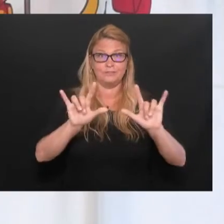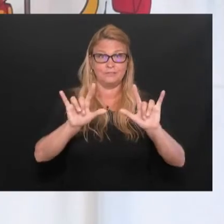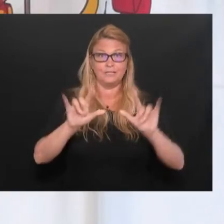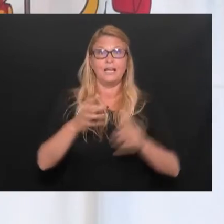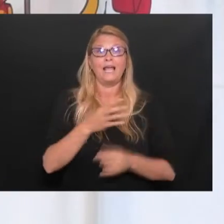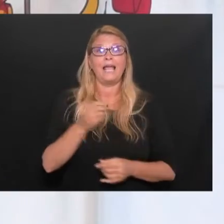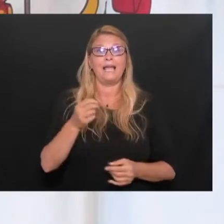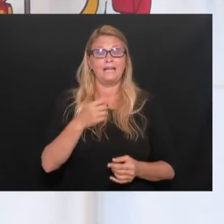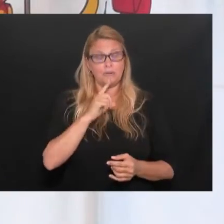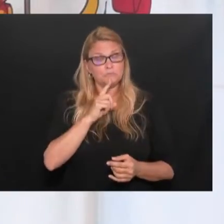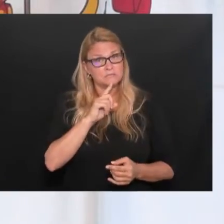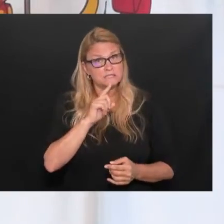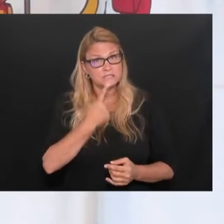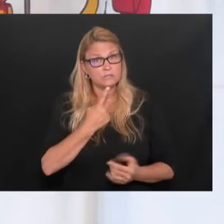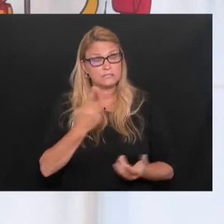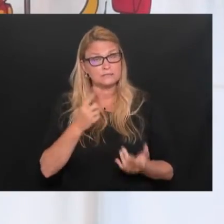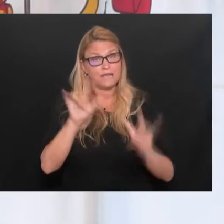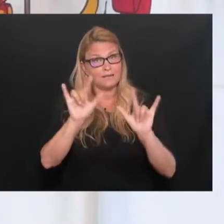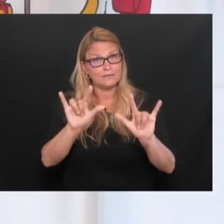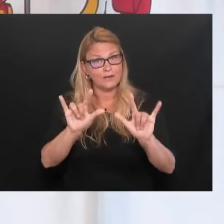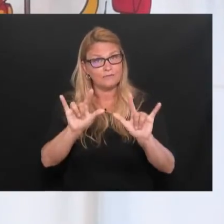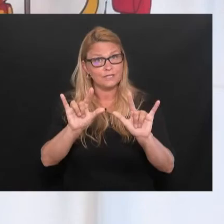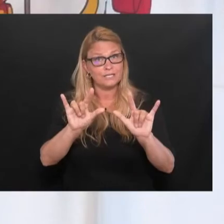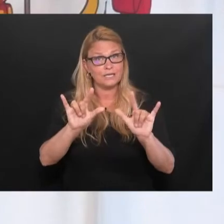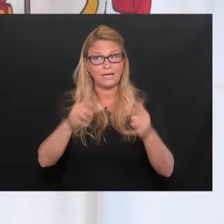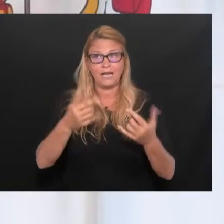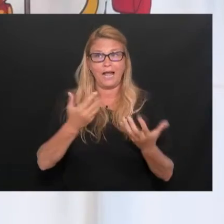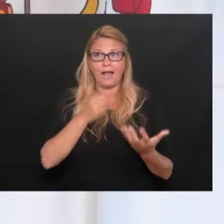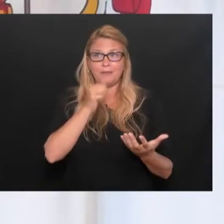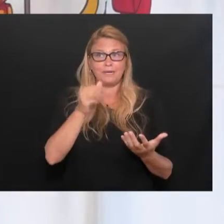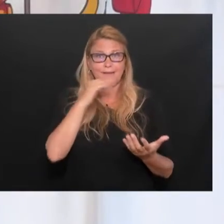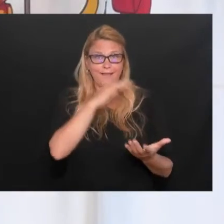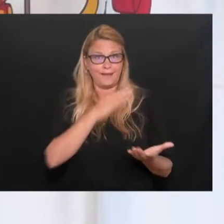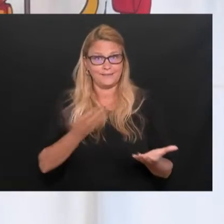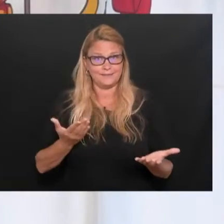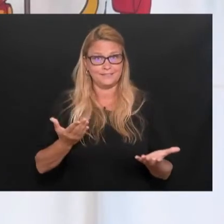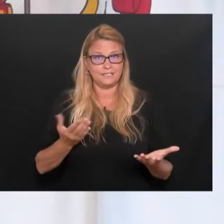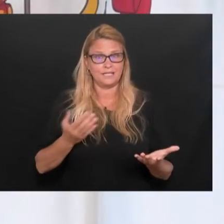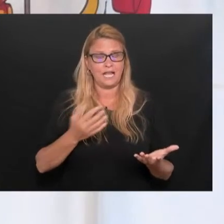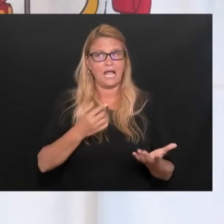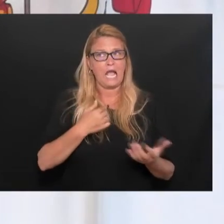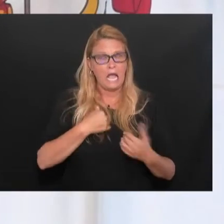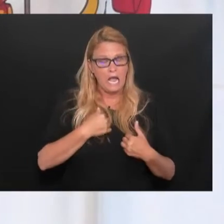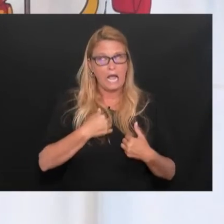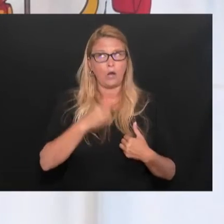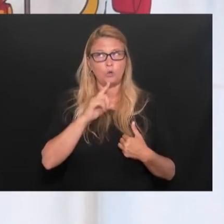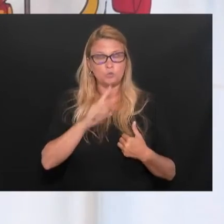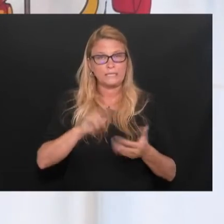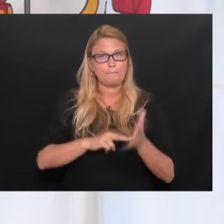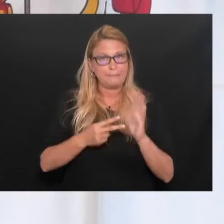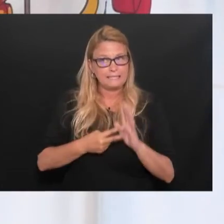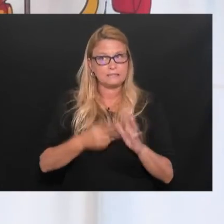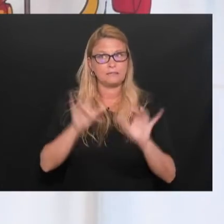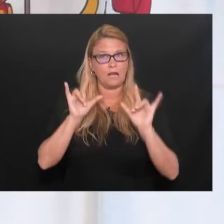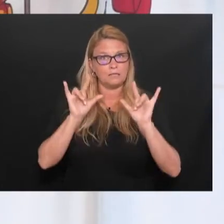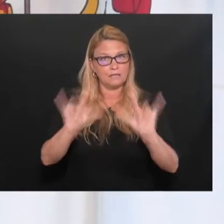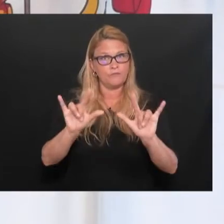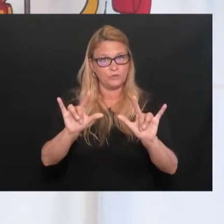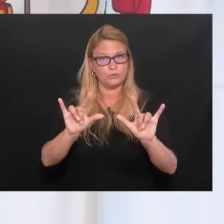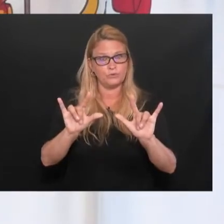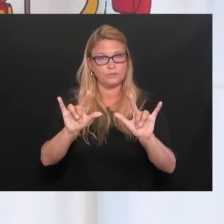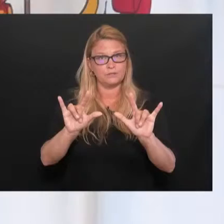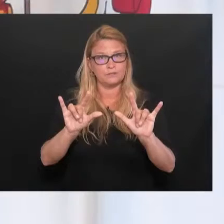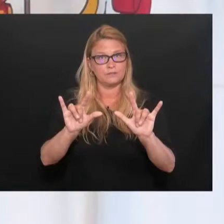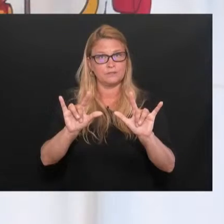absolutely, I mean that. I don't blow smoke at anybody. I really mean it. I really mean it when I tell you I love